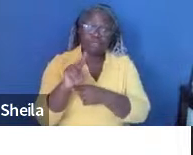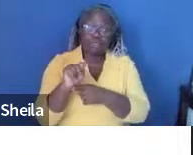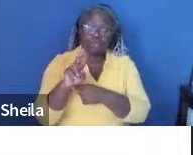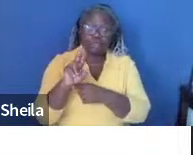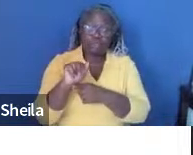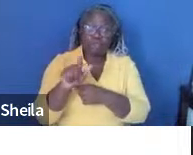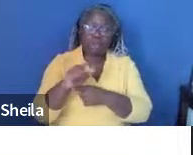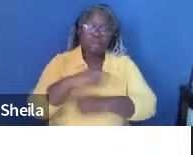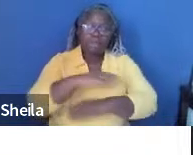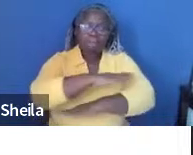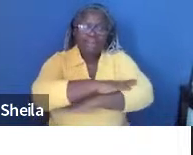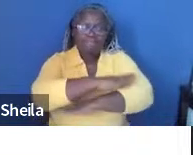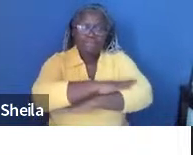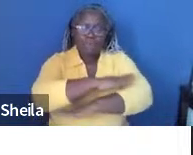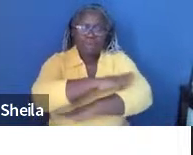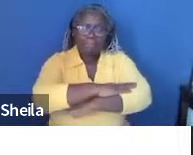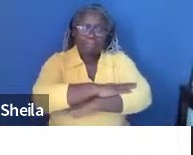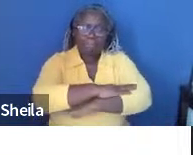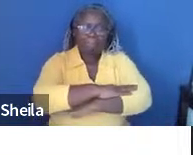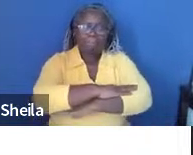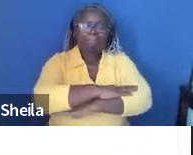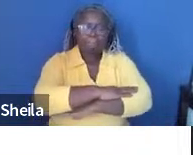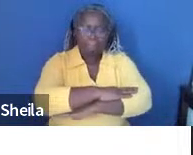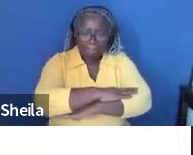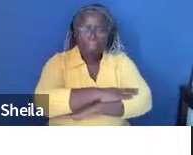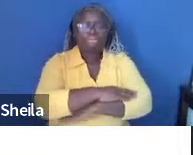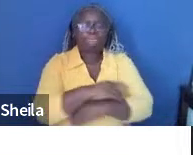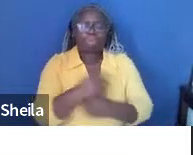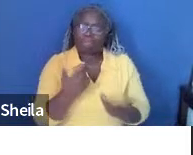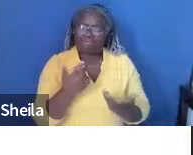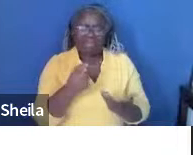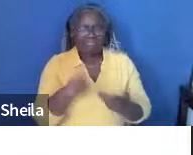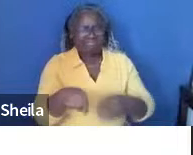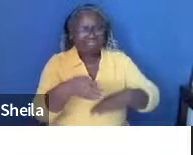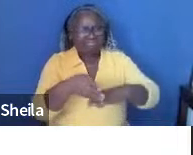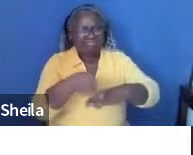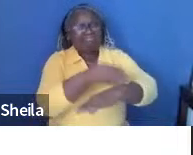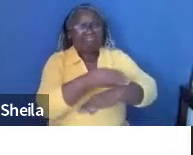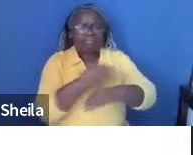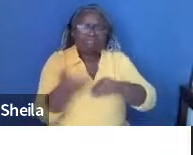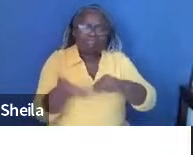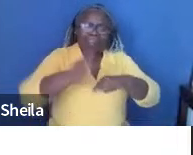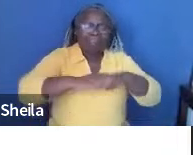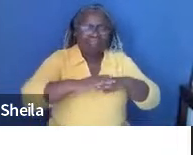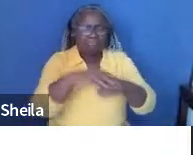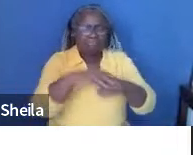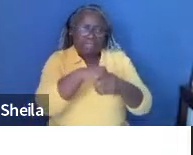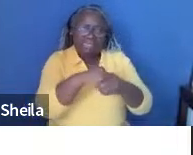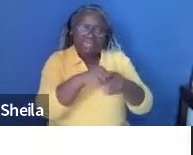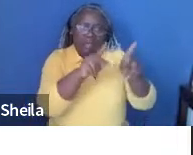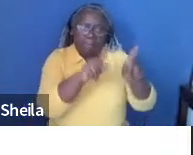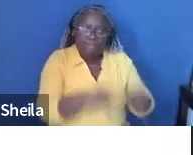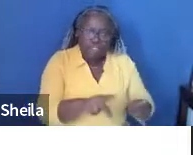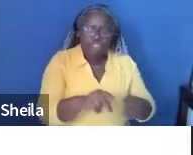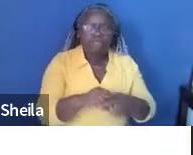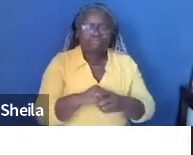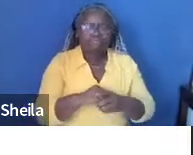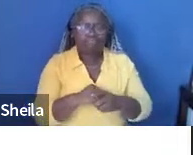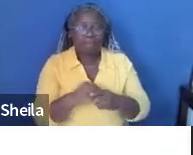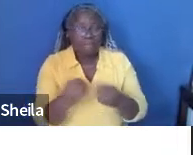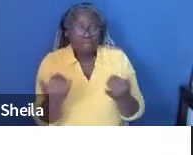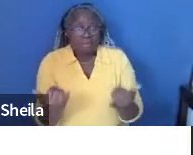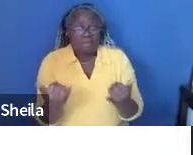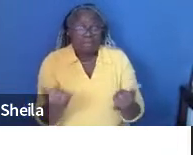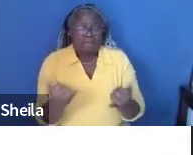in-person contact. Virtual meeting platforms have been used for therapy, telemedicine appointments between doctors and their